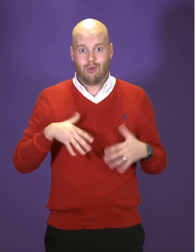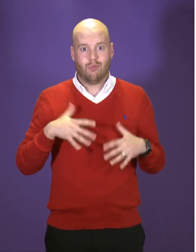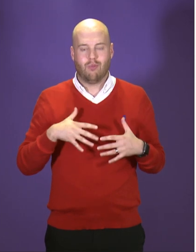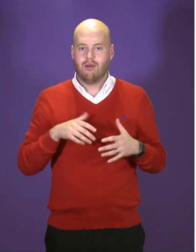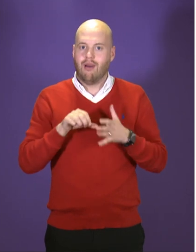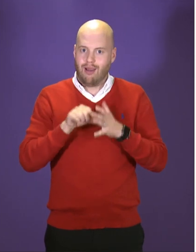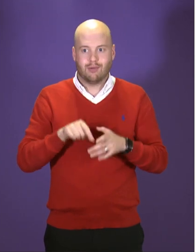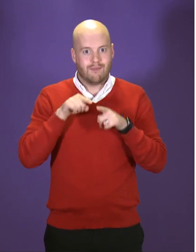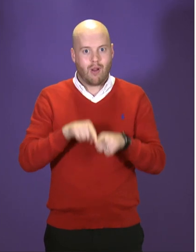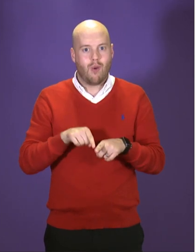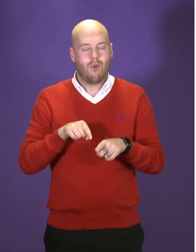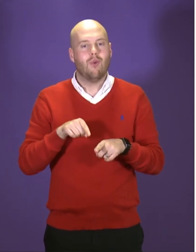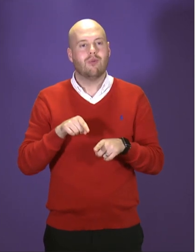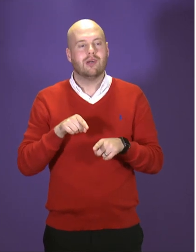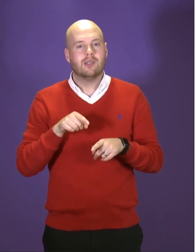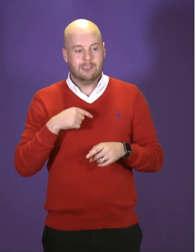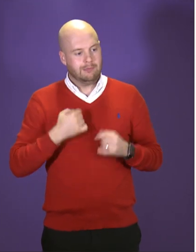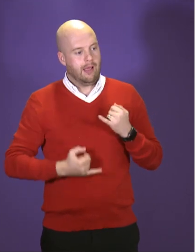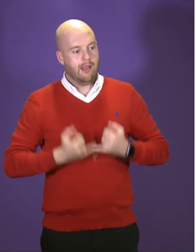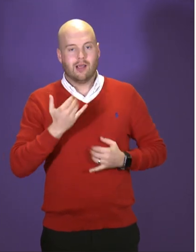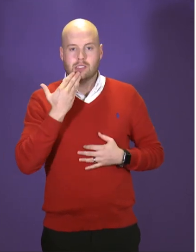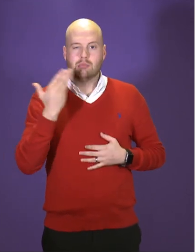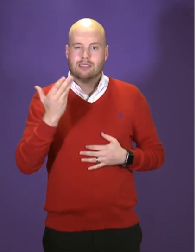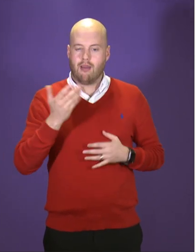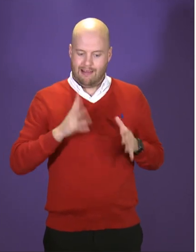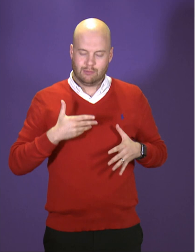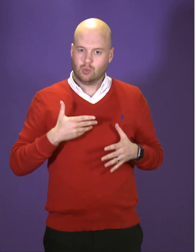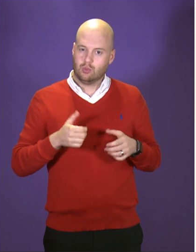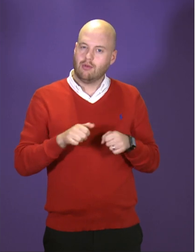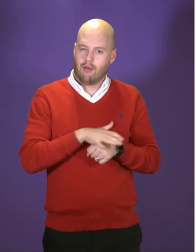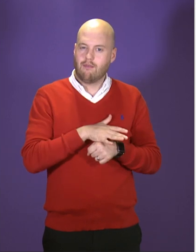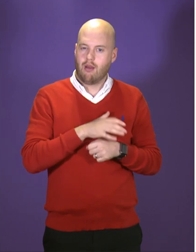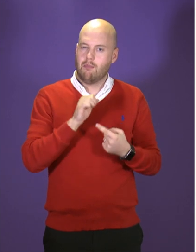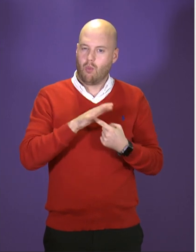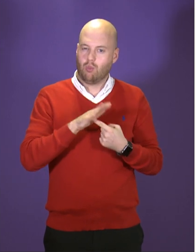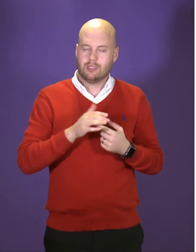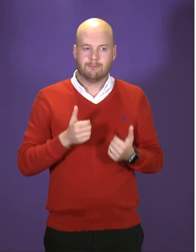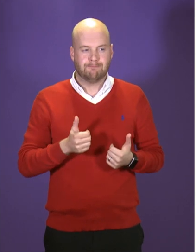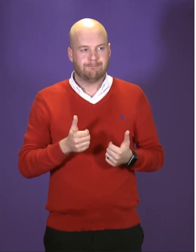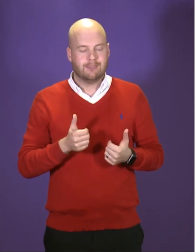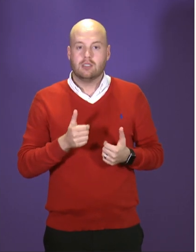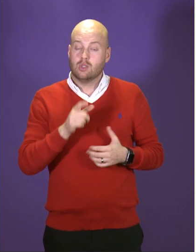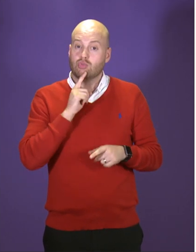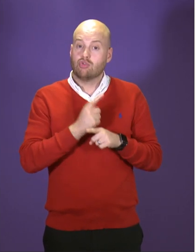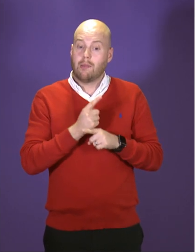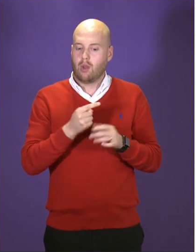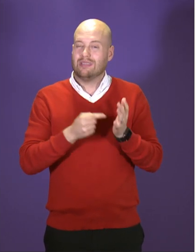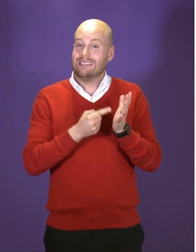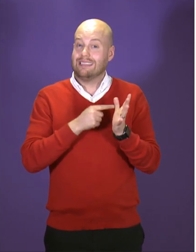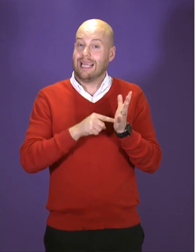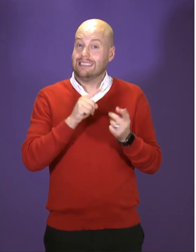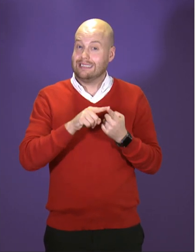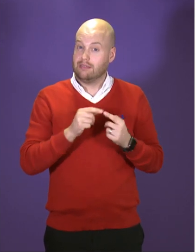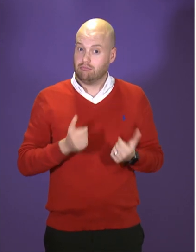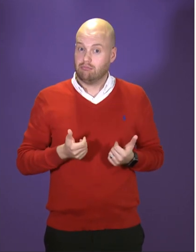some important shared ground. I wanted to start with a story about Tate. Tate began its life as a fledgling